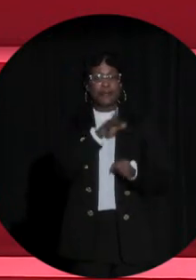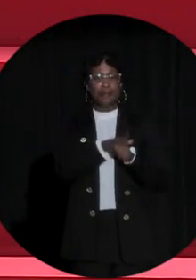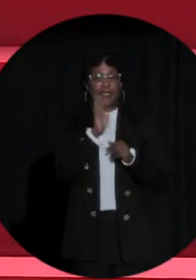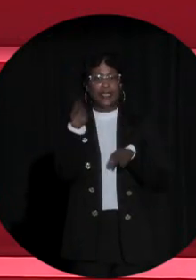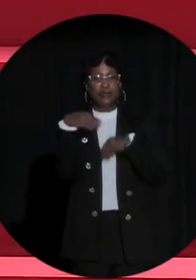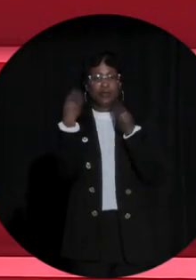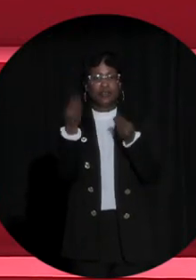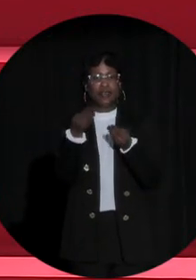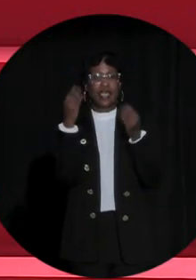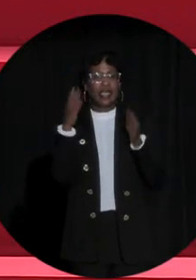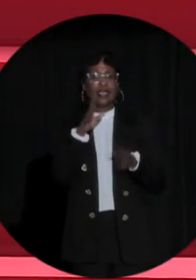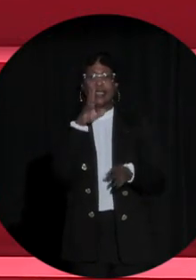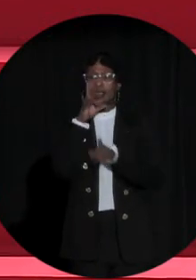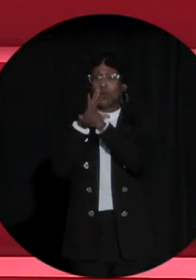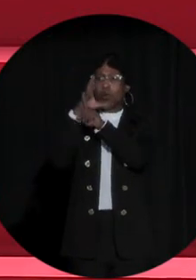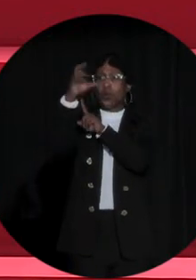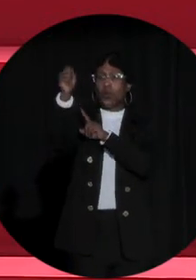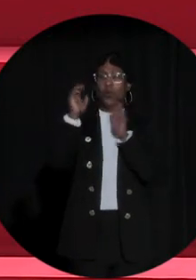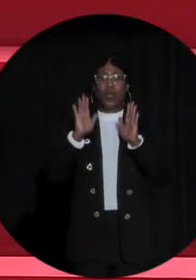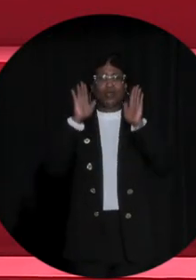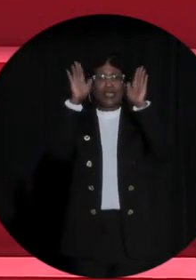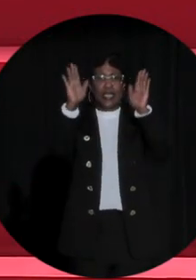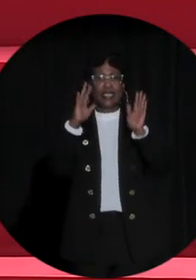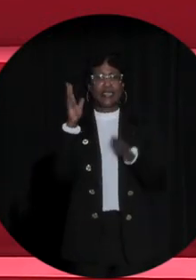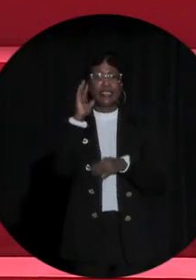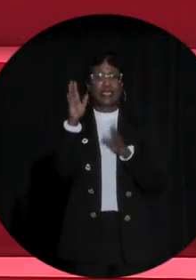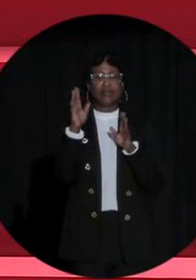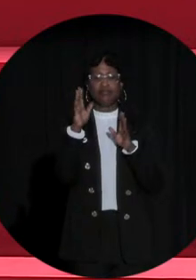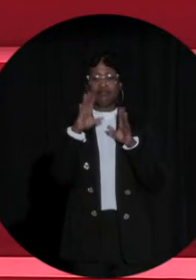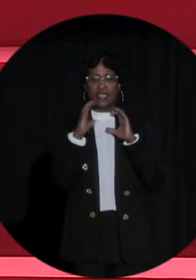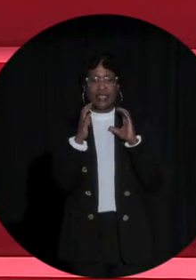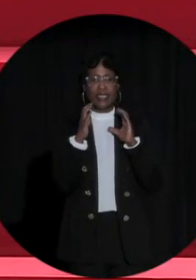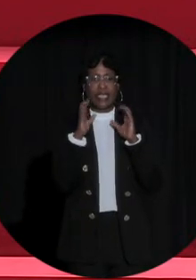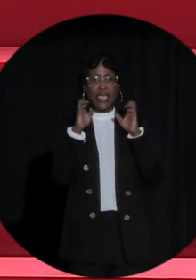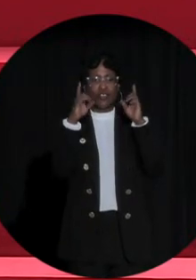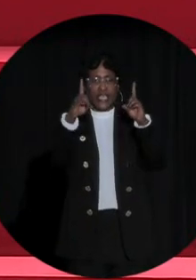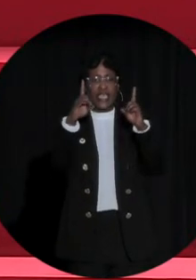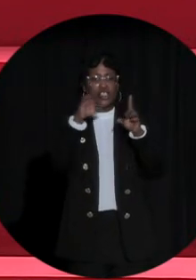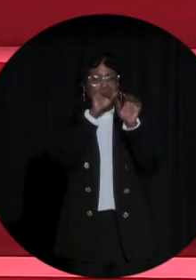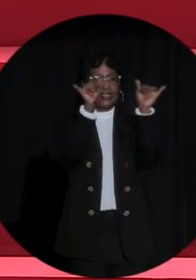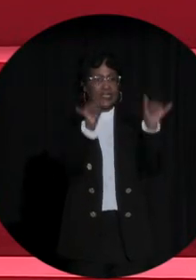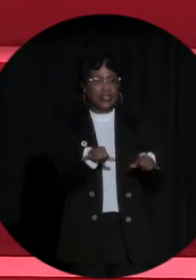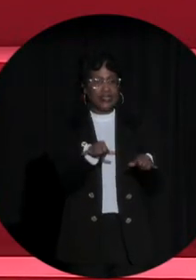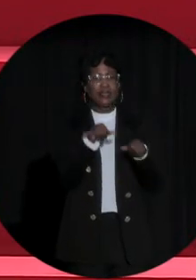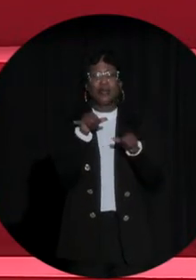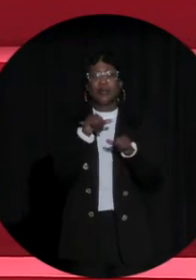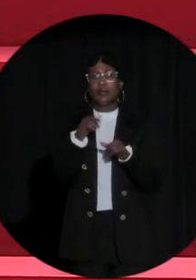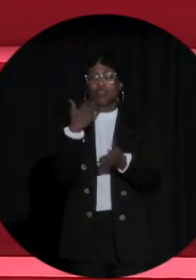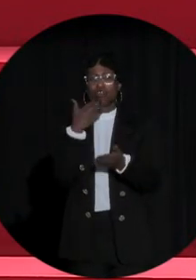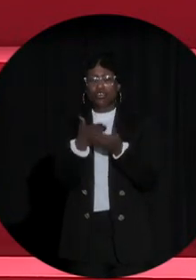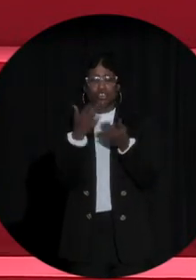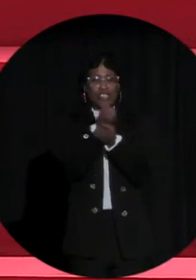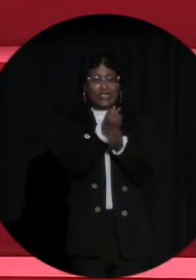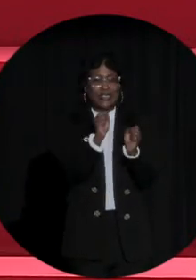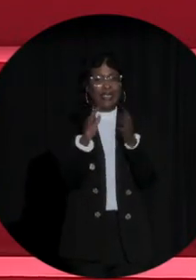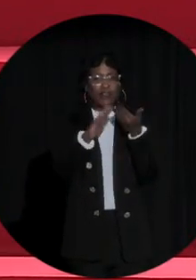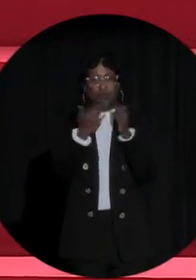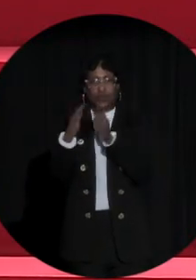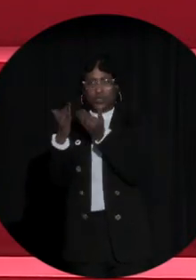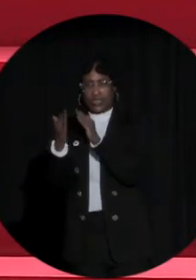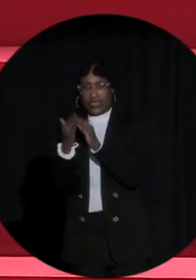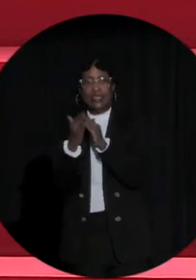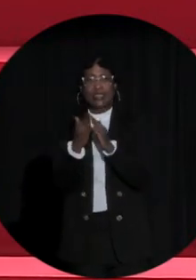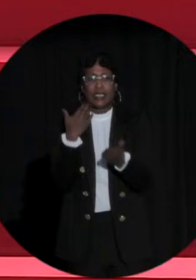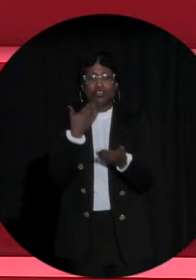world-class education system, safe communities, and a robust economy that creates jobs and opportunities for